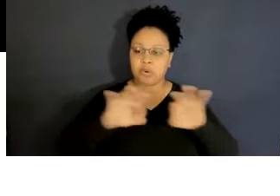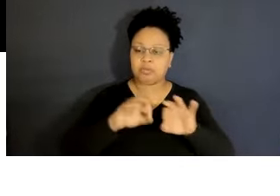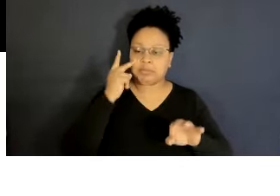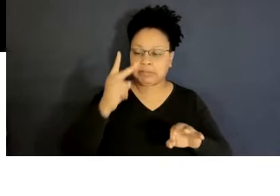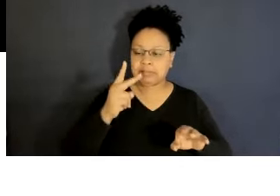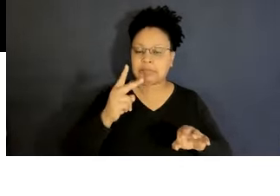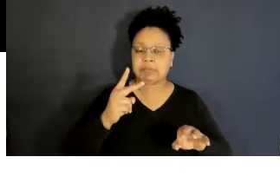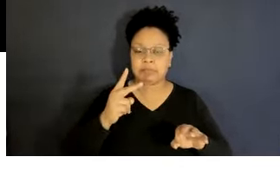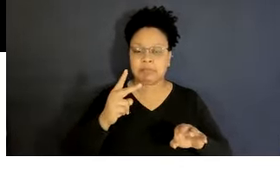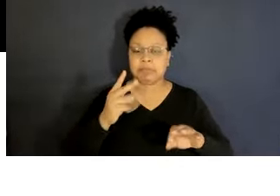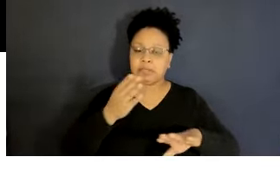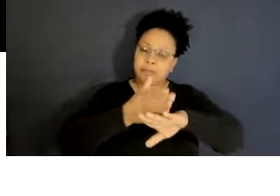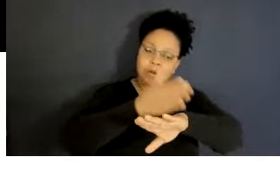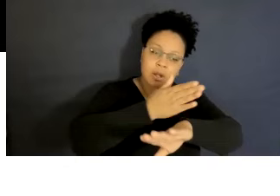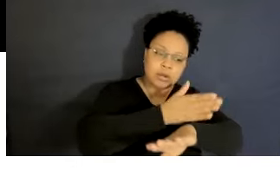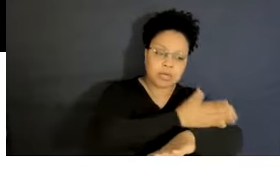And